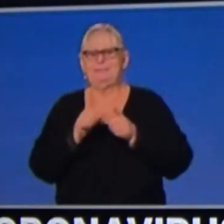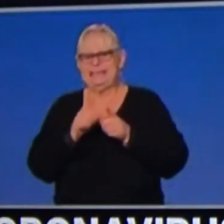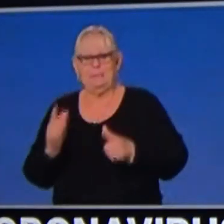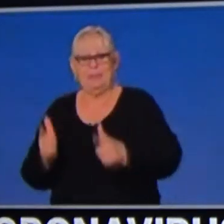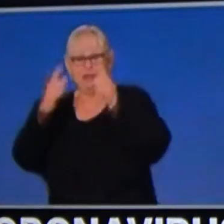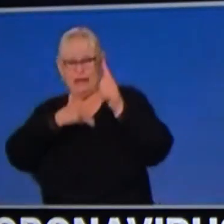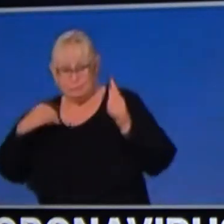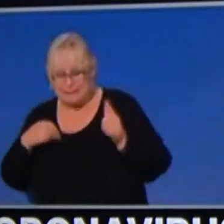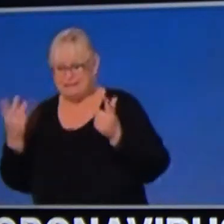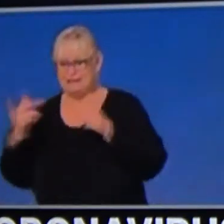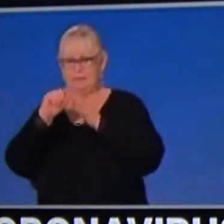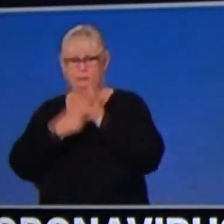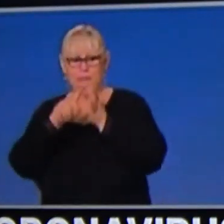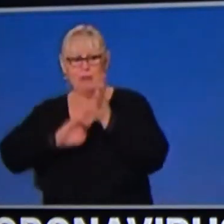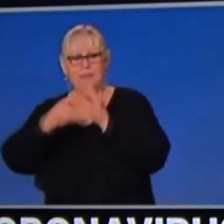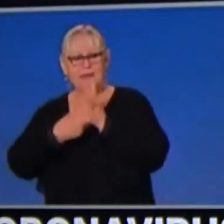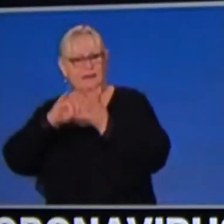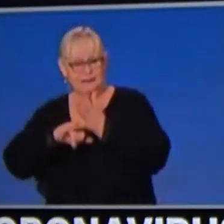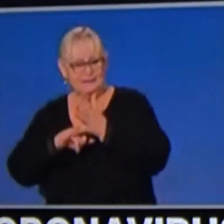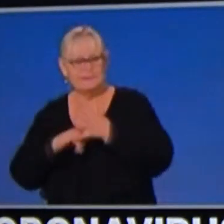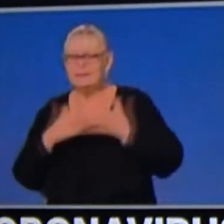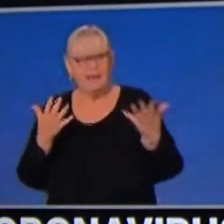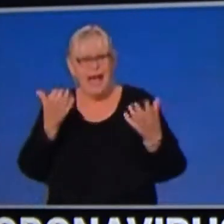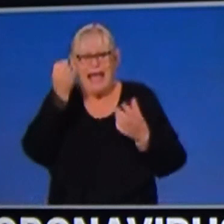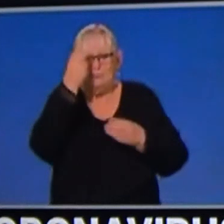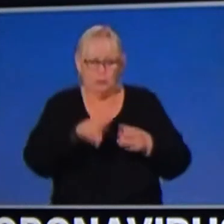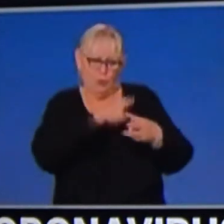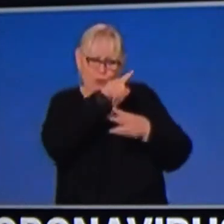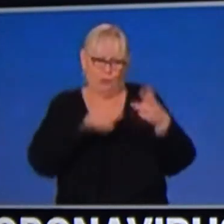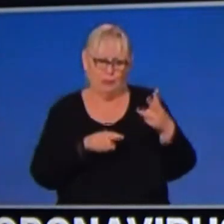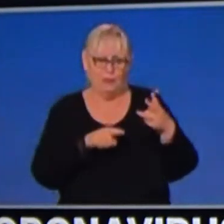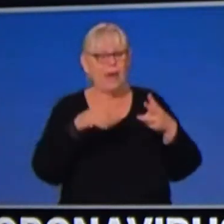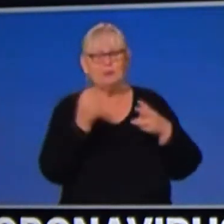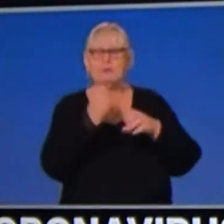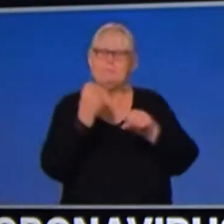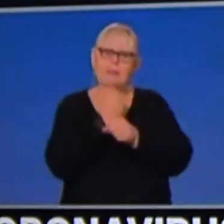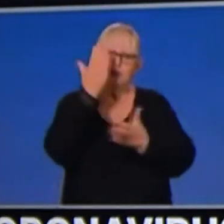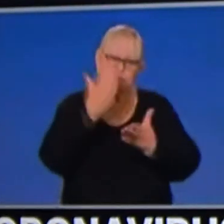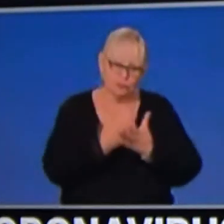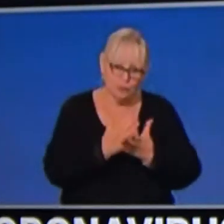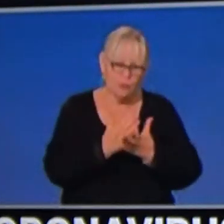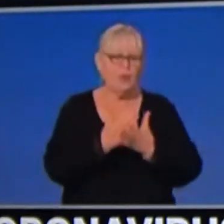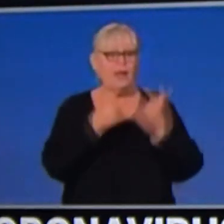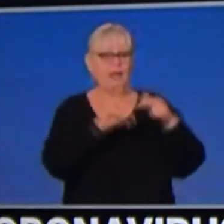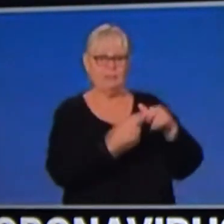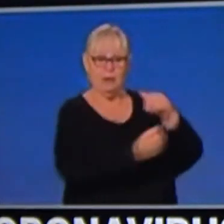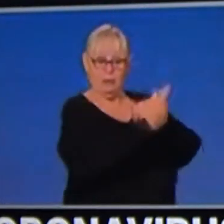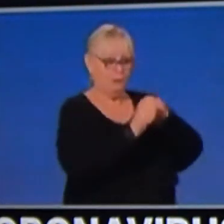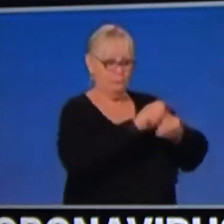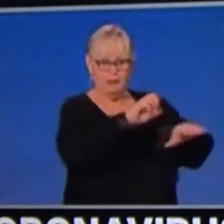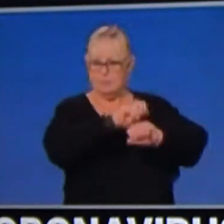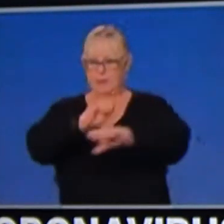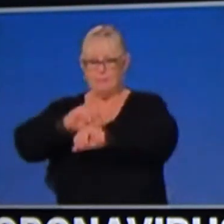chief ministers and premiers. You've got to have the assurance that you can deal with outbreaks, because they will